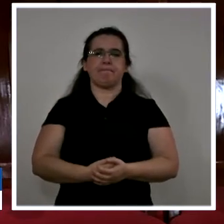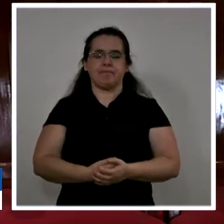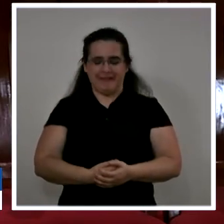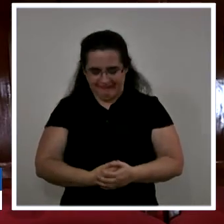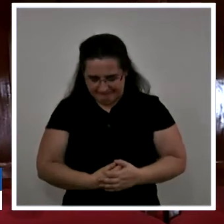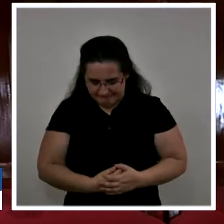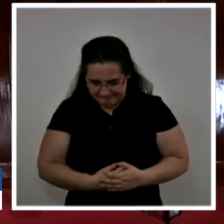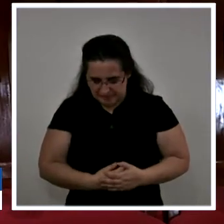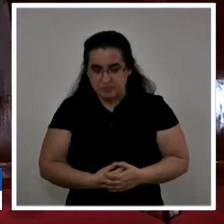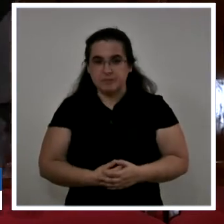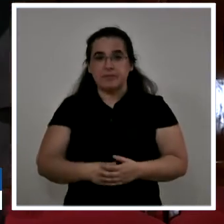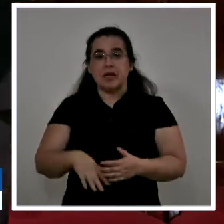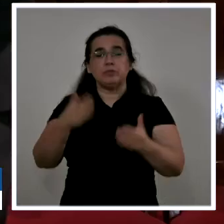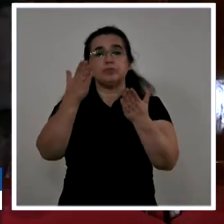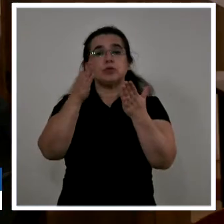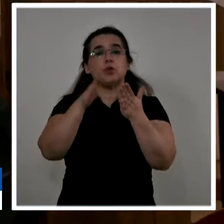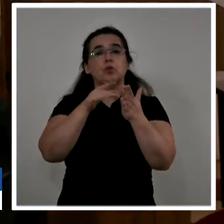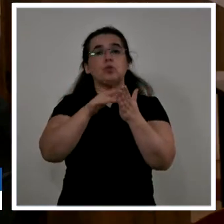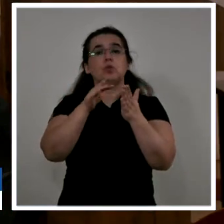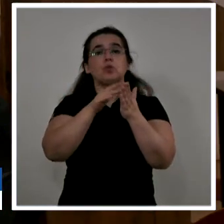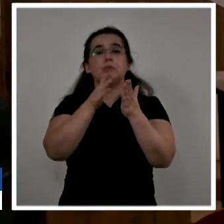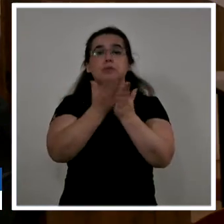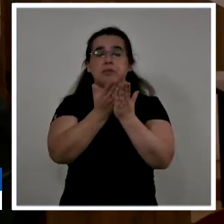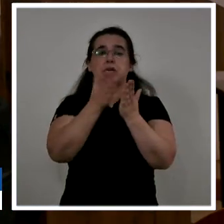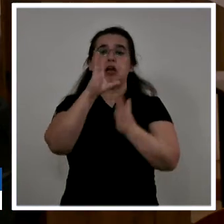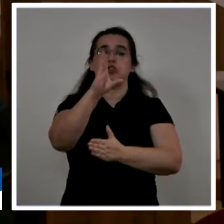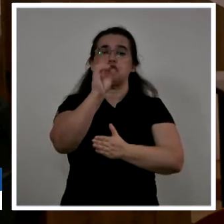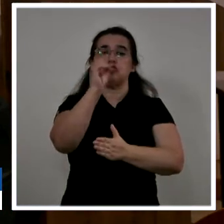in the Bible. Sabe, o livro de Jó